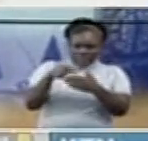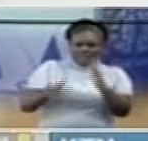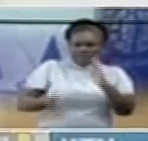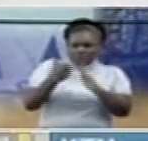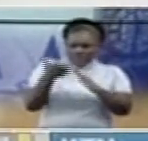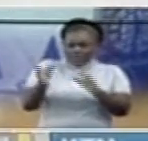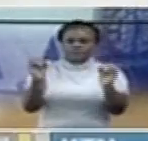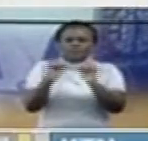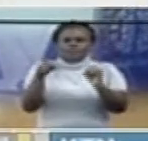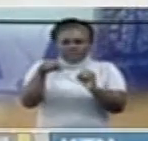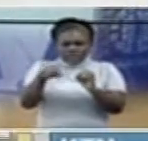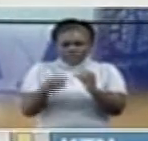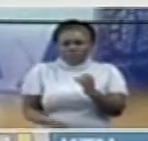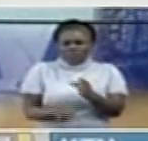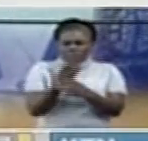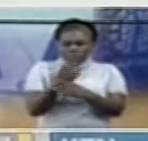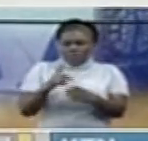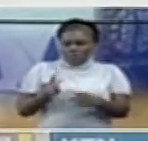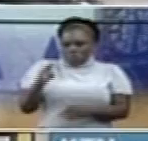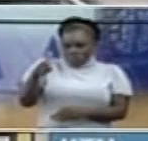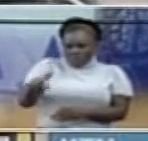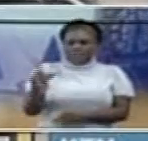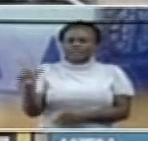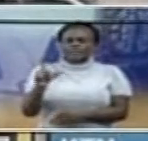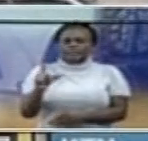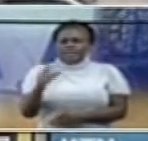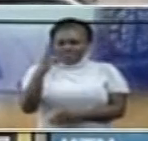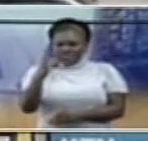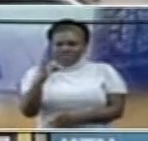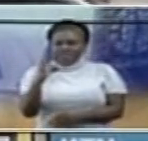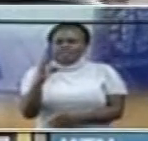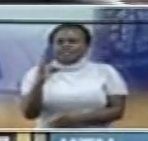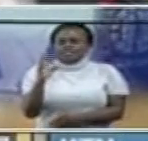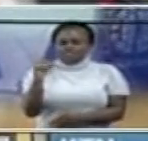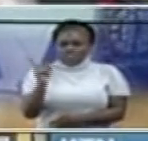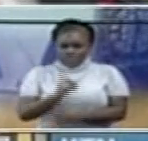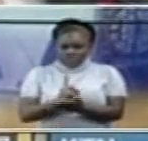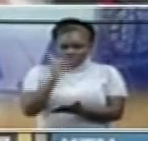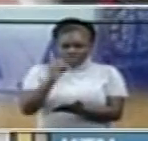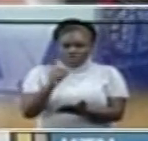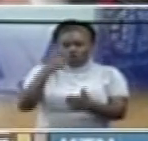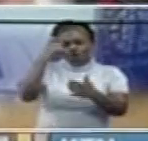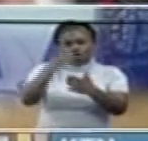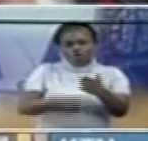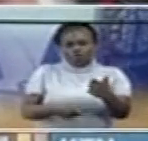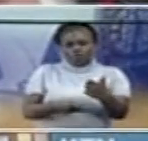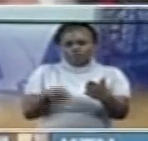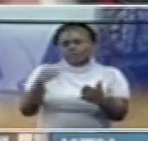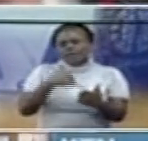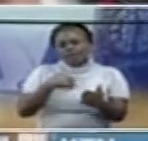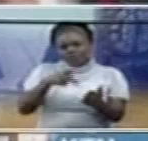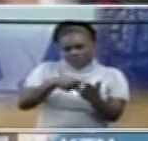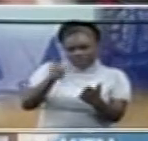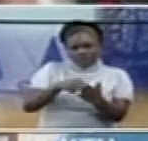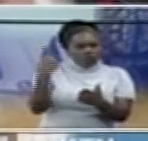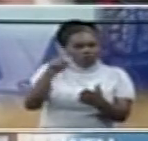at the refinery had inflated the cost of each litre of fuel by at least 3 shillings and 60 cents. That is the cost, the price we have to pay